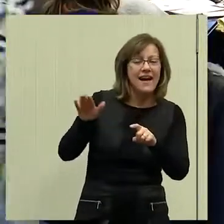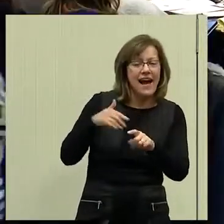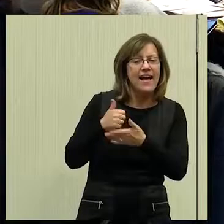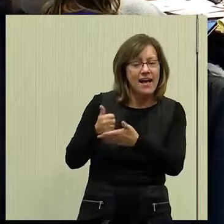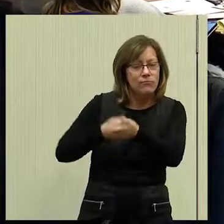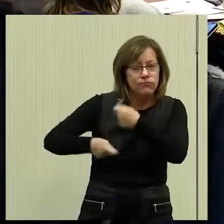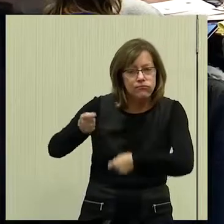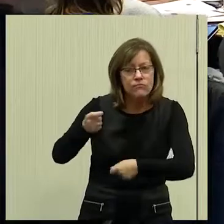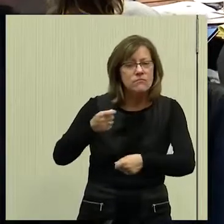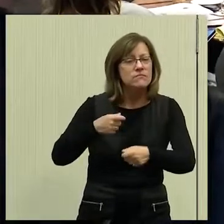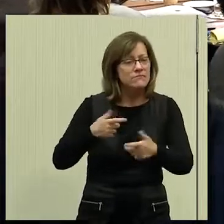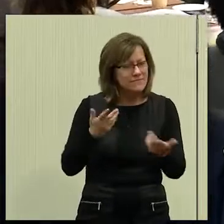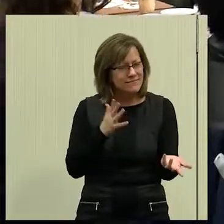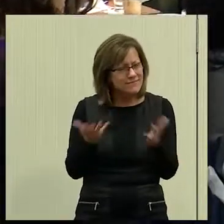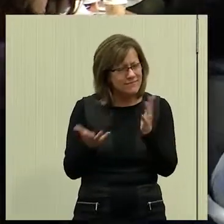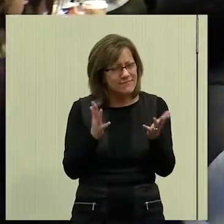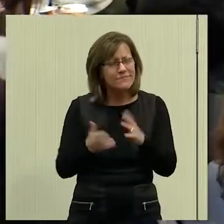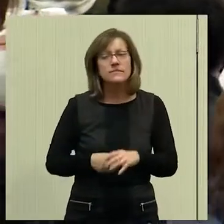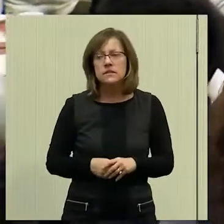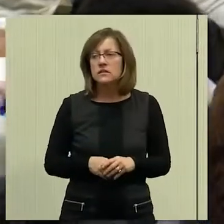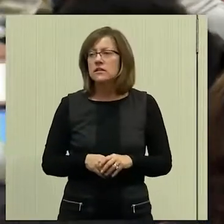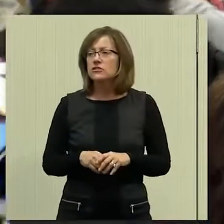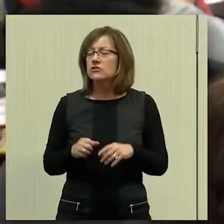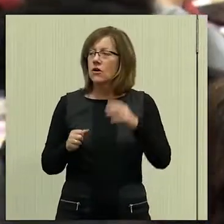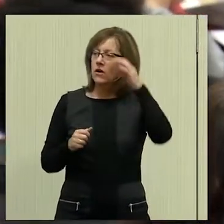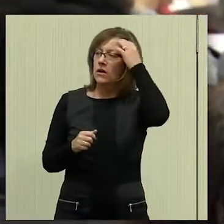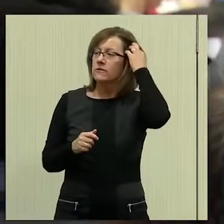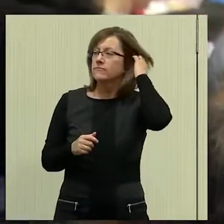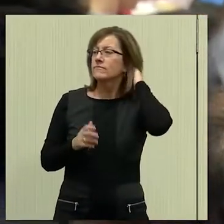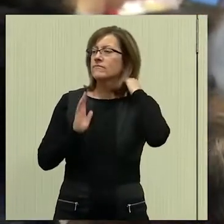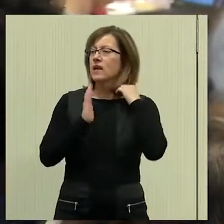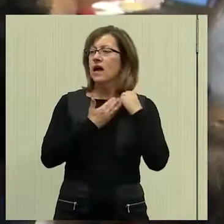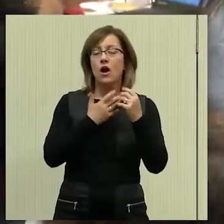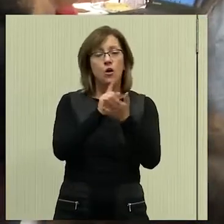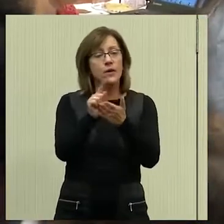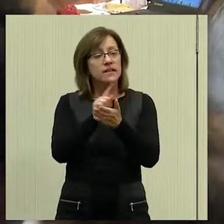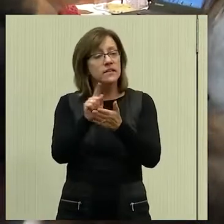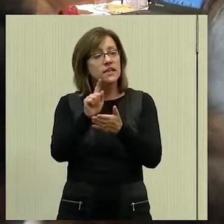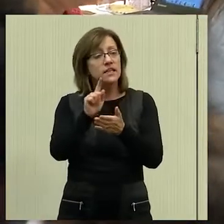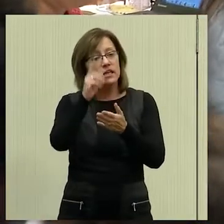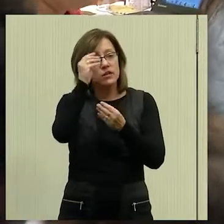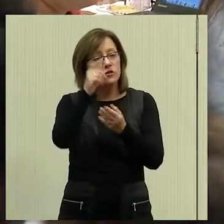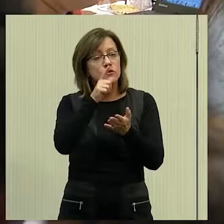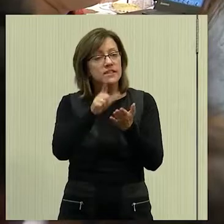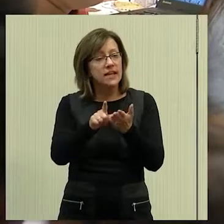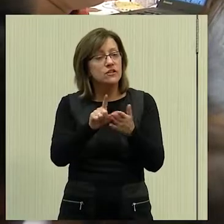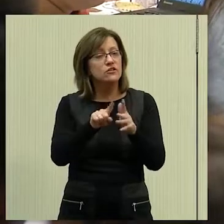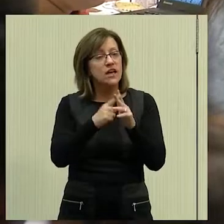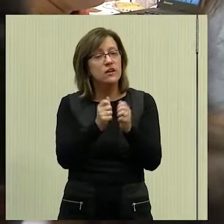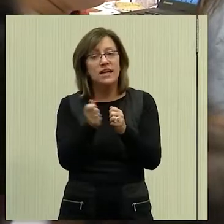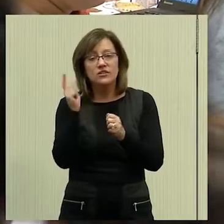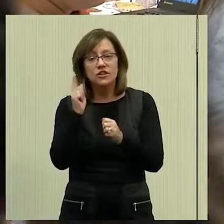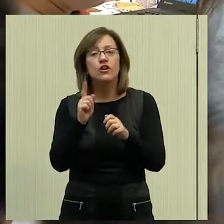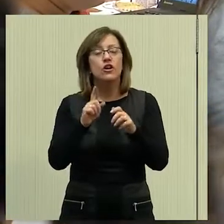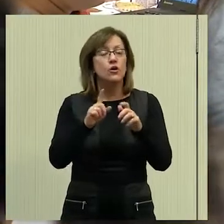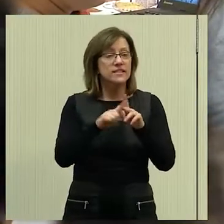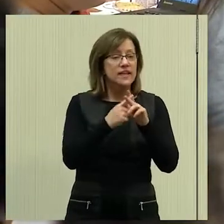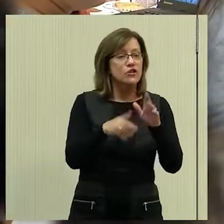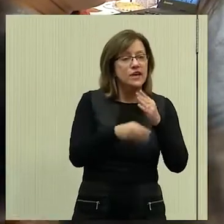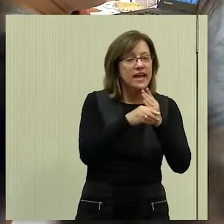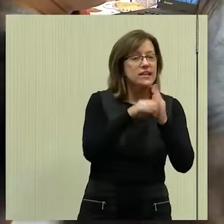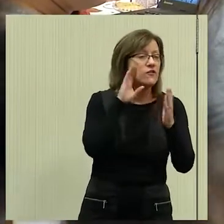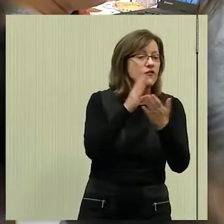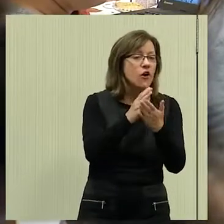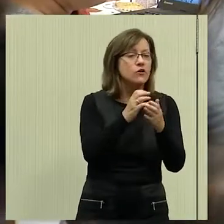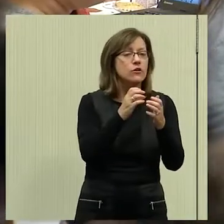Thanks. So our weekly newsletter started last year. We submitted photos of ourselves and then like interesting